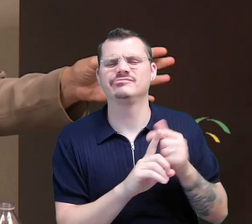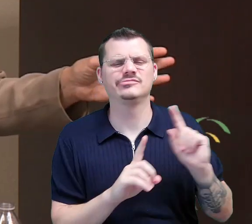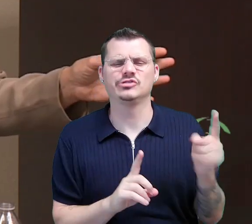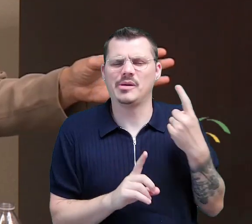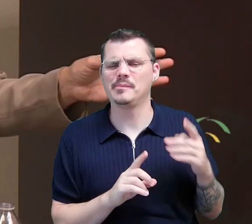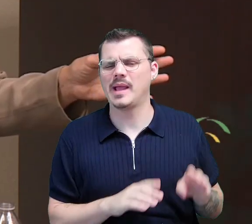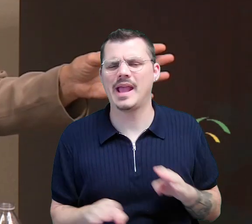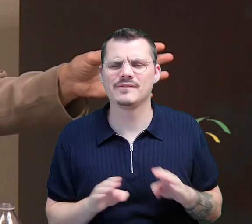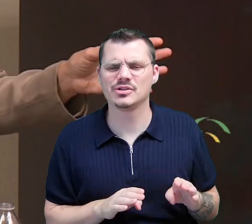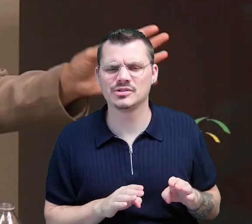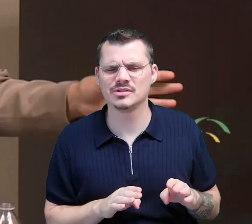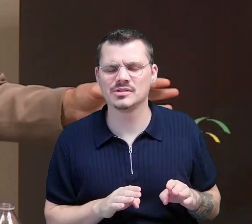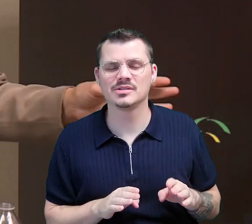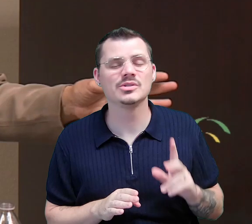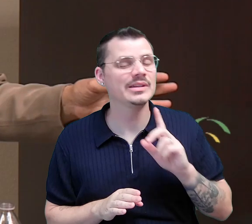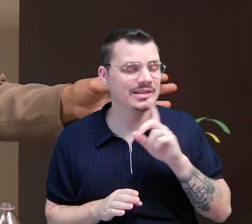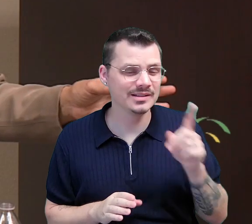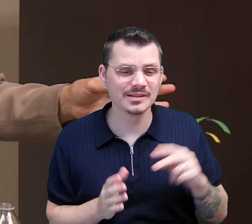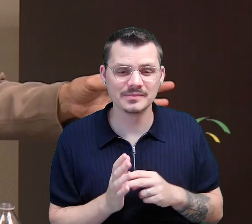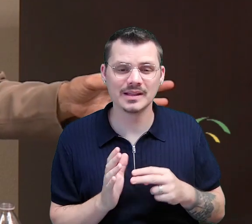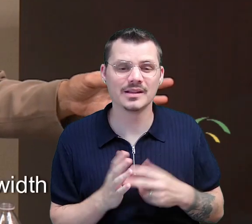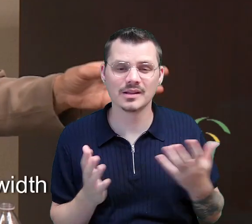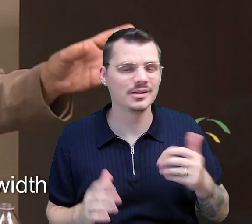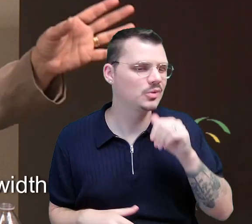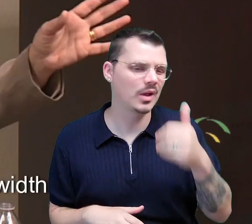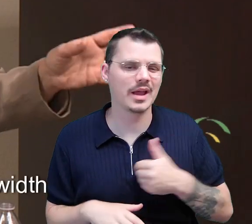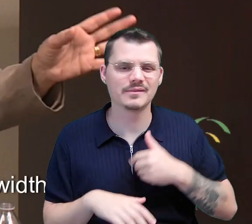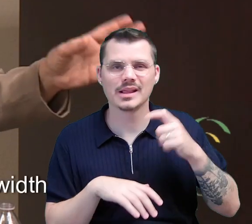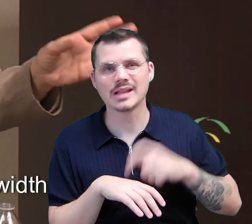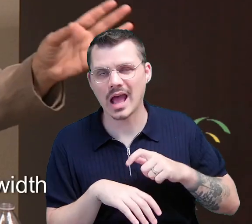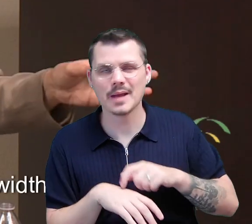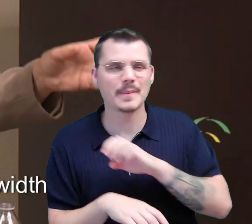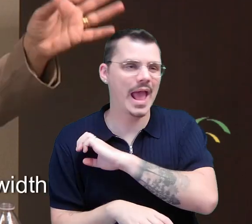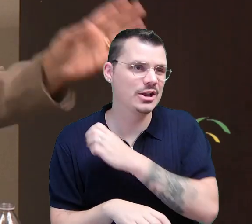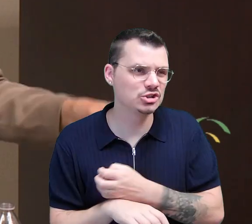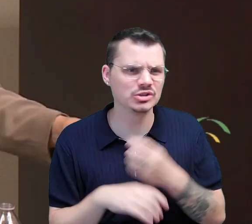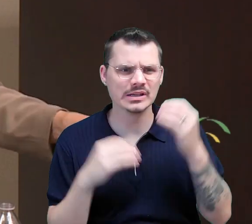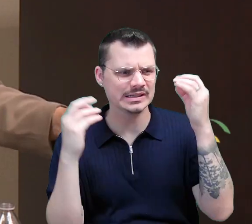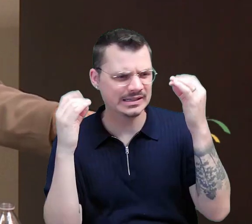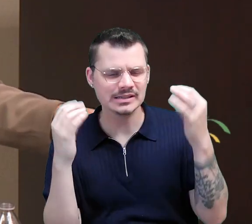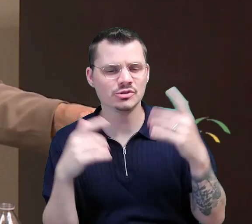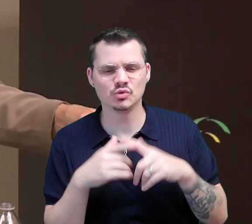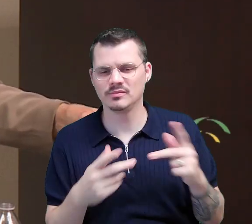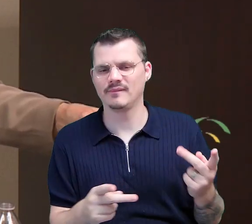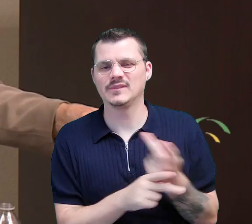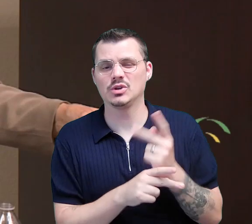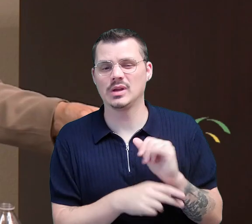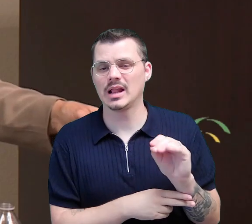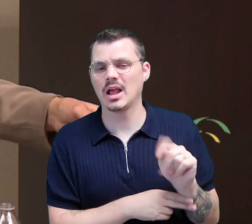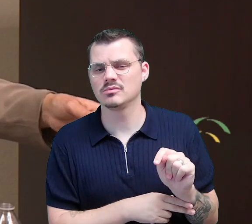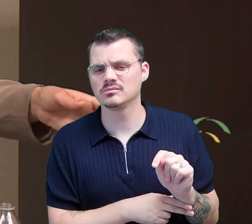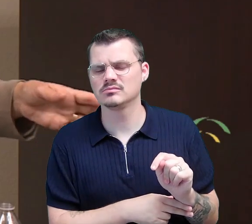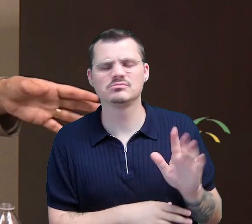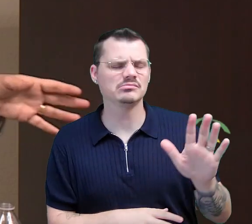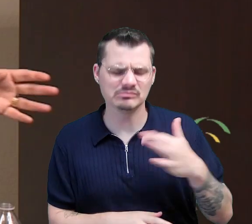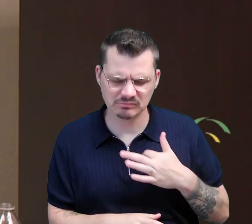behavior, which is shorthand for we don't have the time, energy, bandwidth to figure it out.